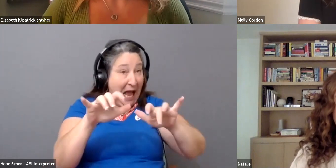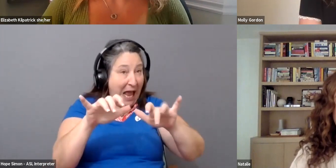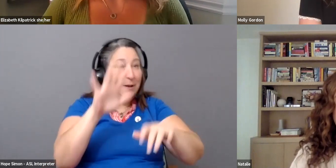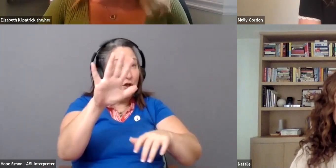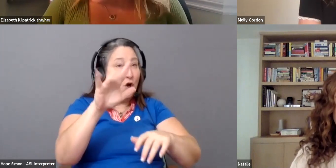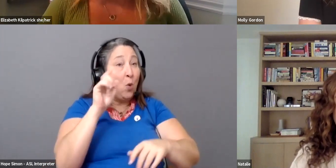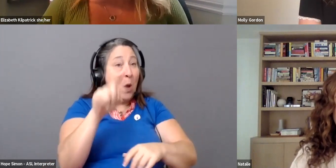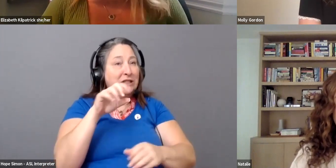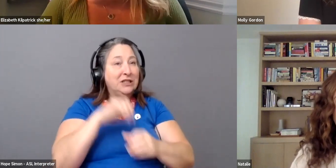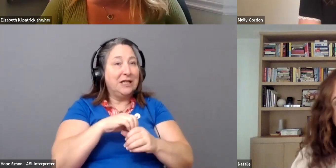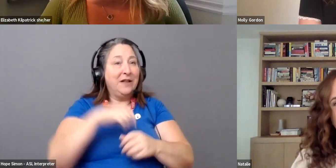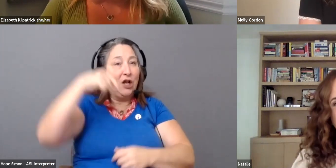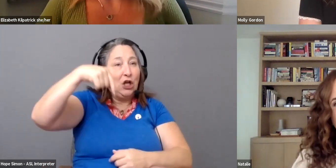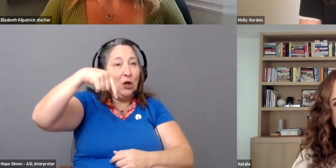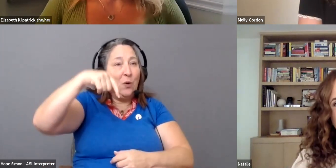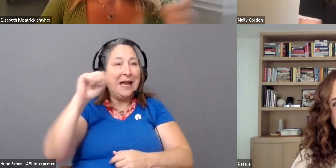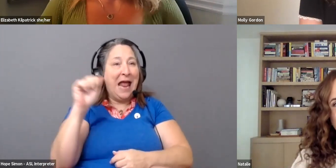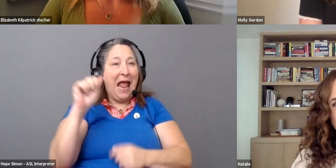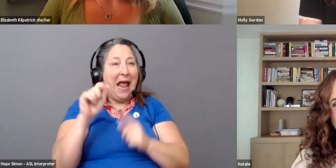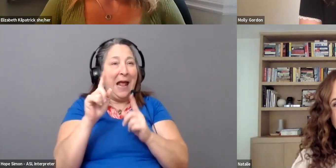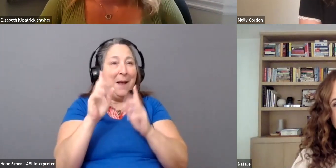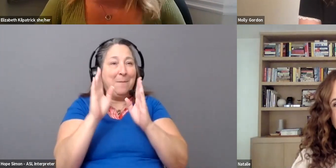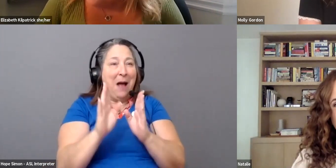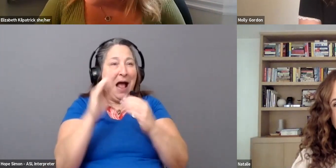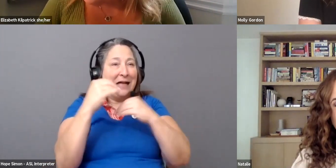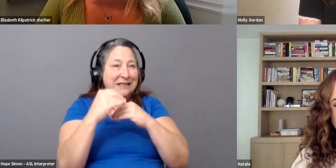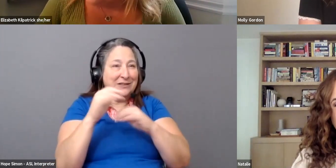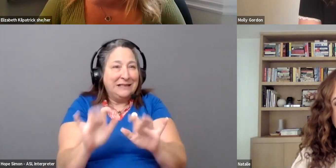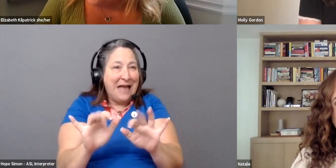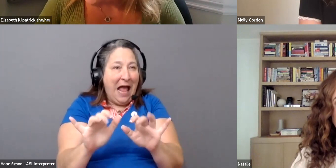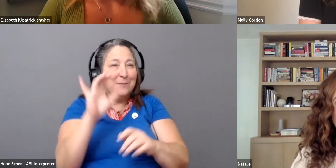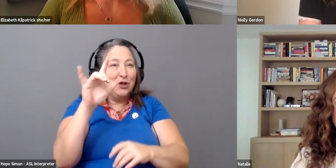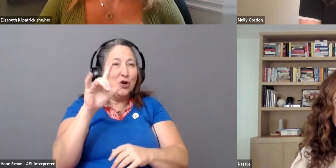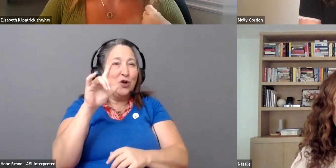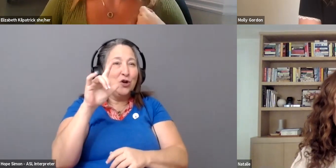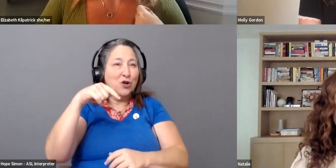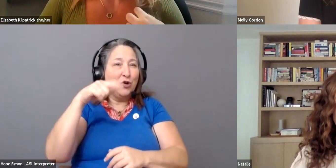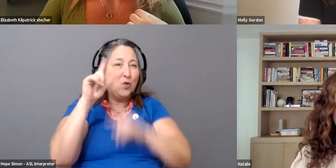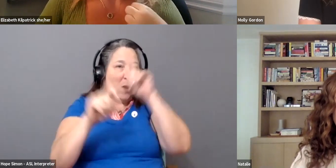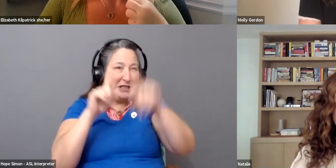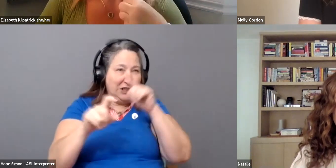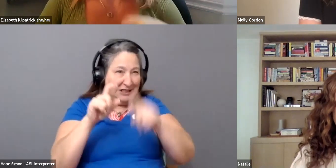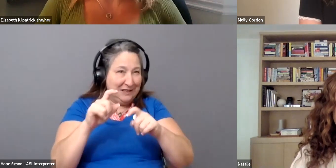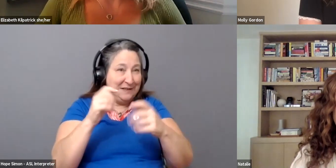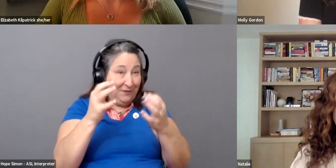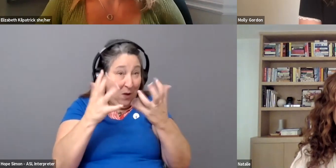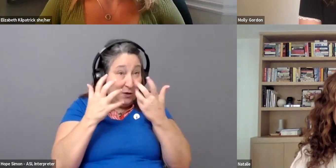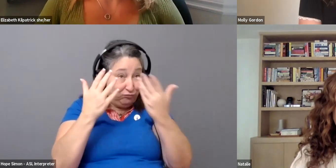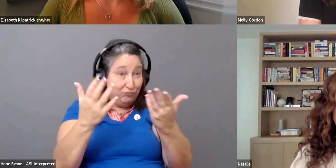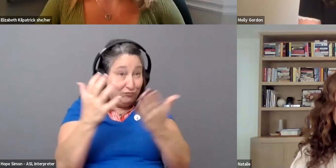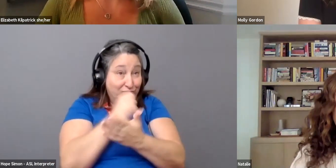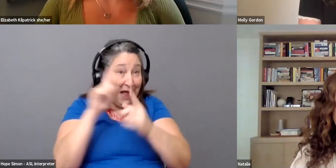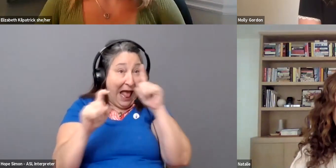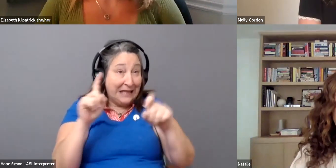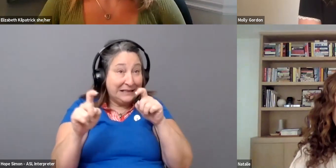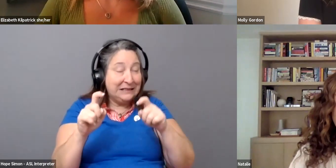your time. So feel free to put them in the Q&A box if you have questions. Natalie, do you want to talk about what's